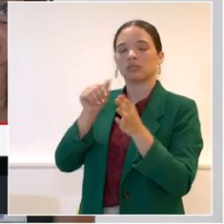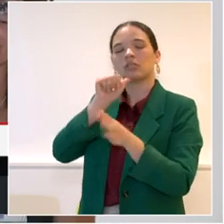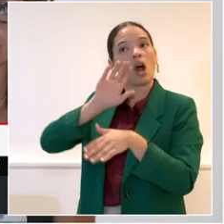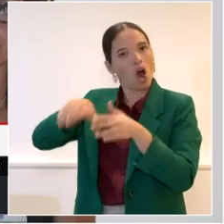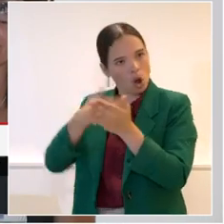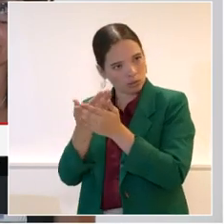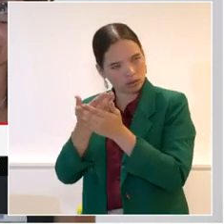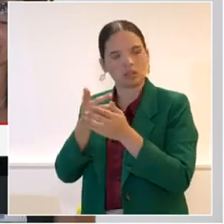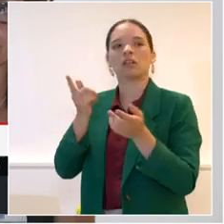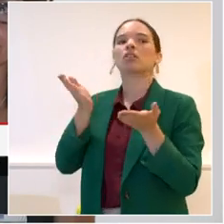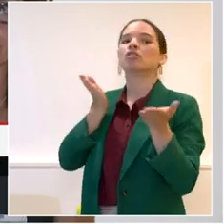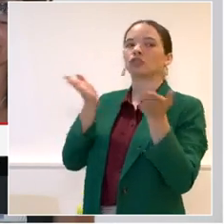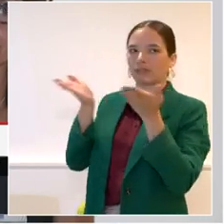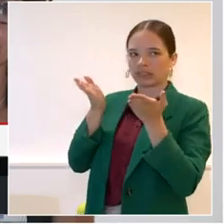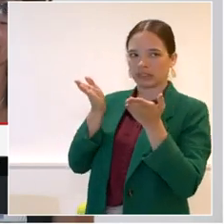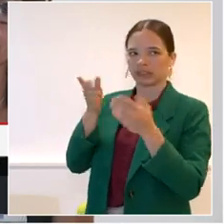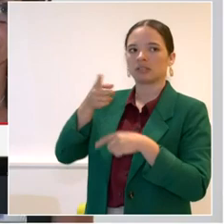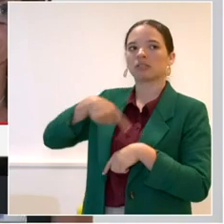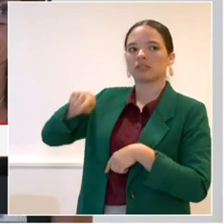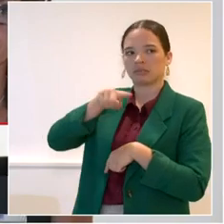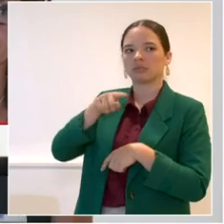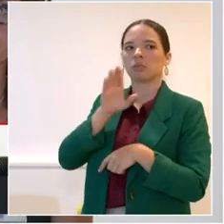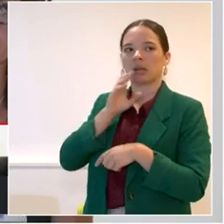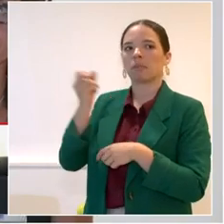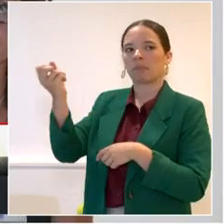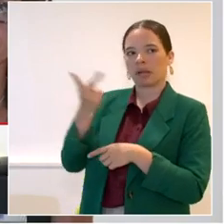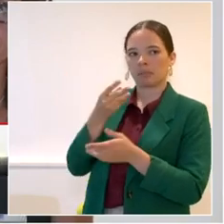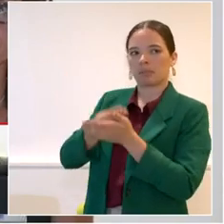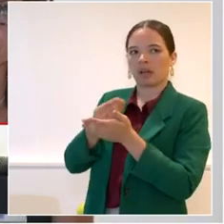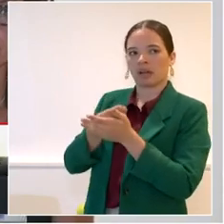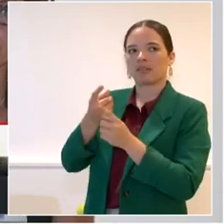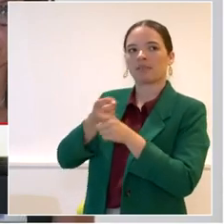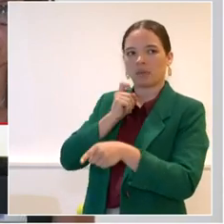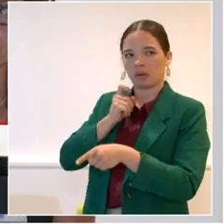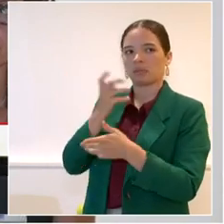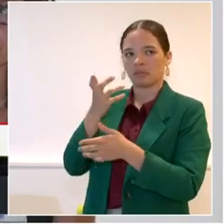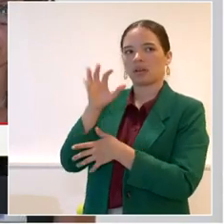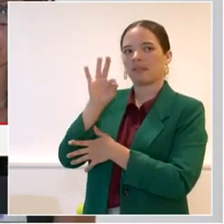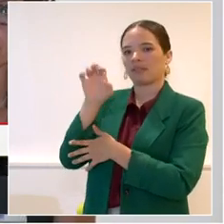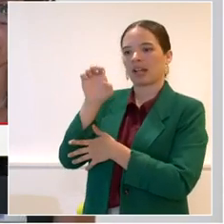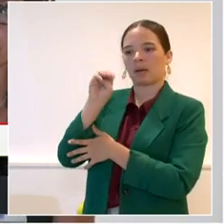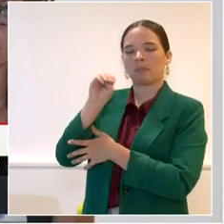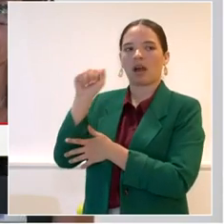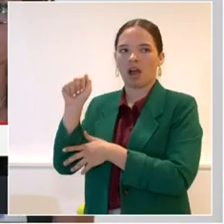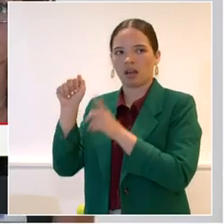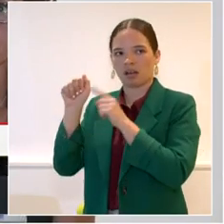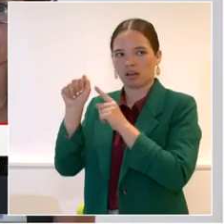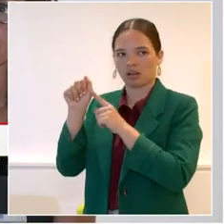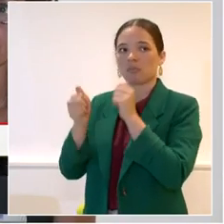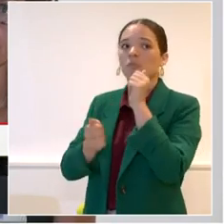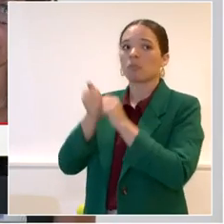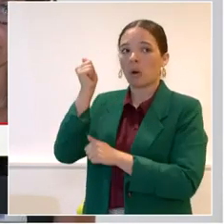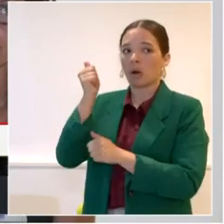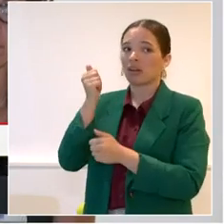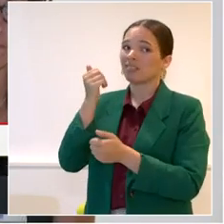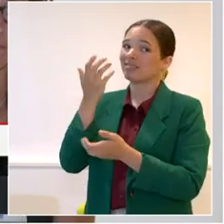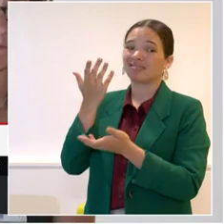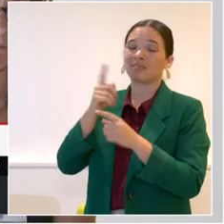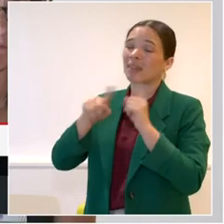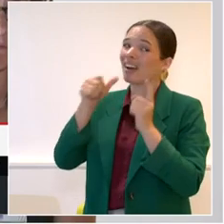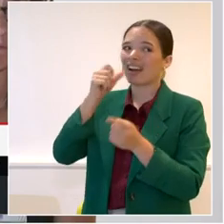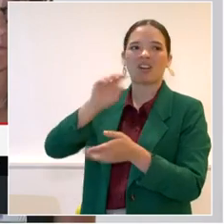be reimbursed to us by FEMA. And I say most, maybe not all, because there are a lot